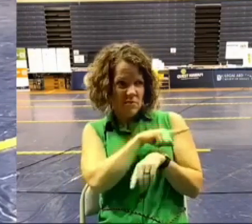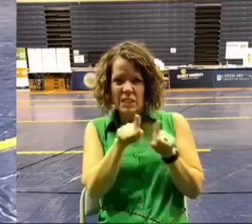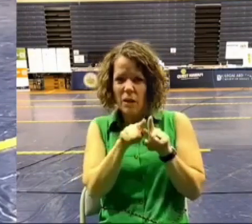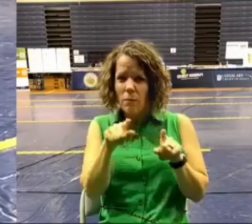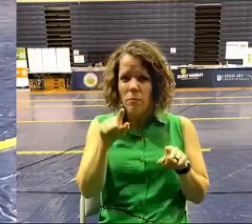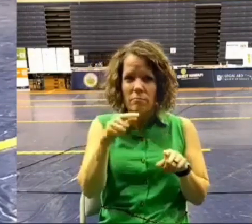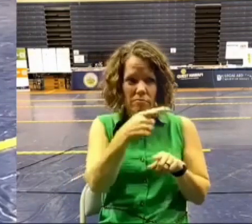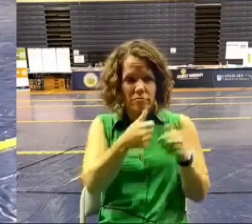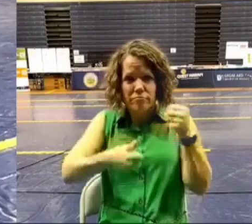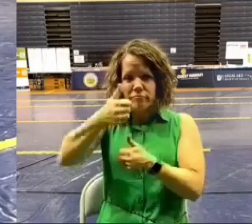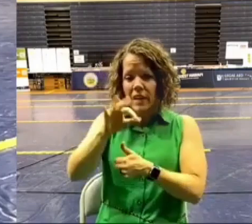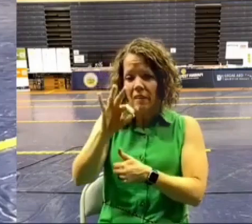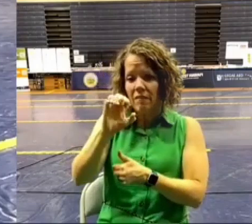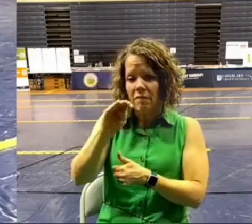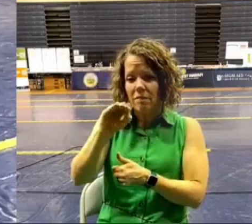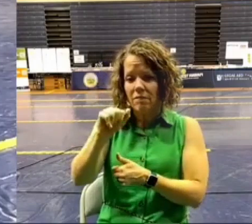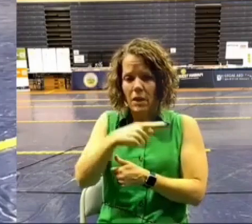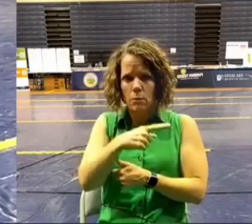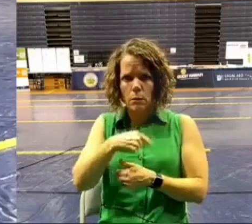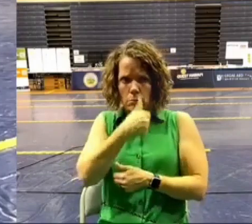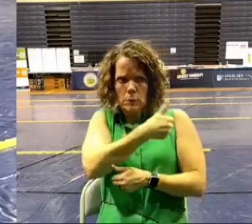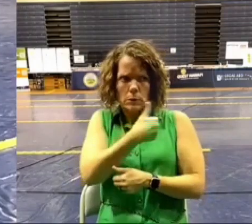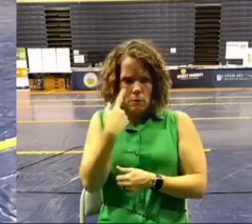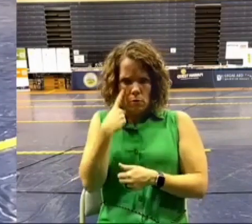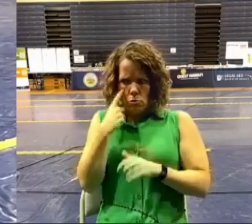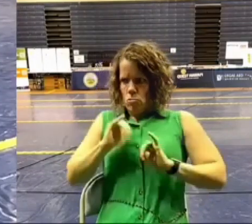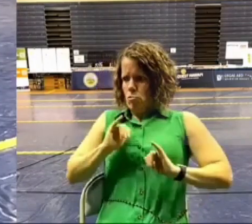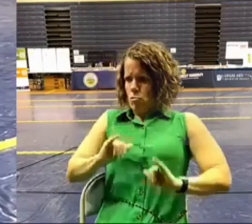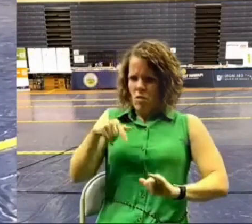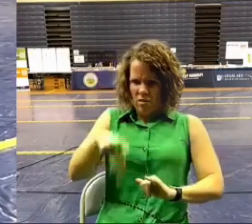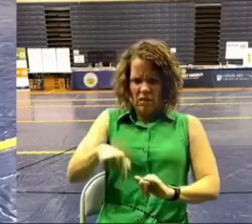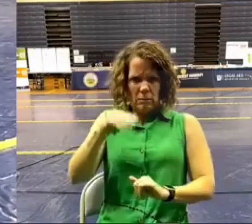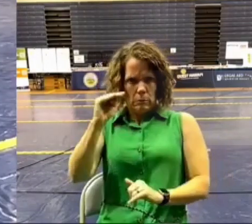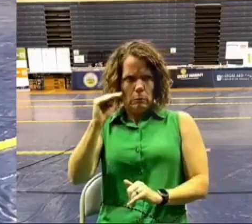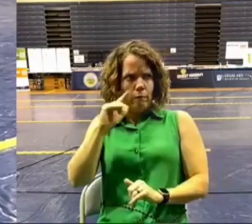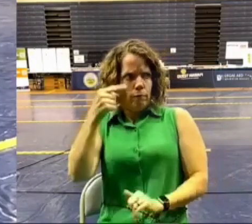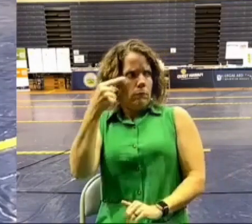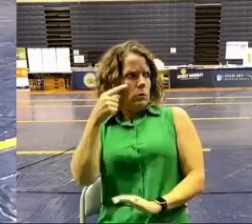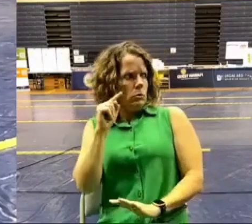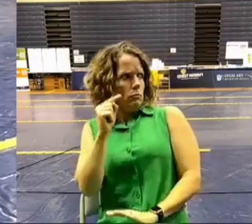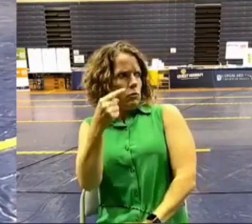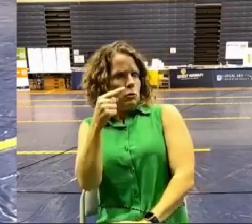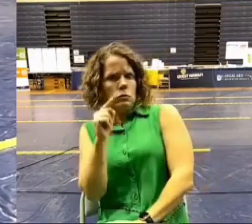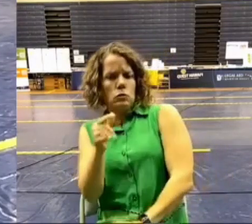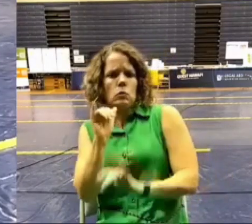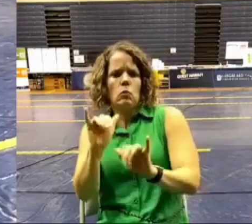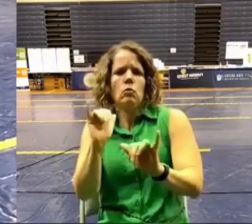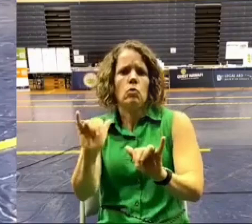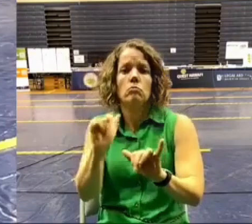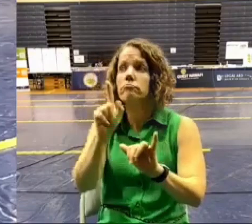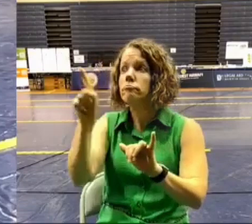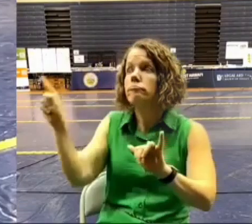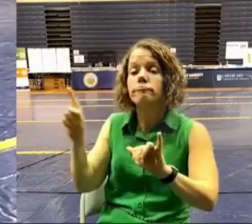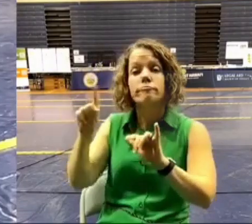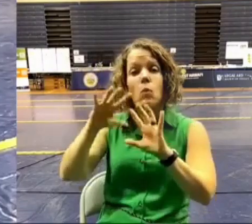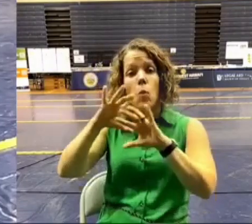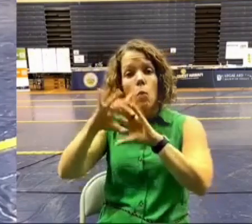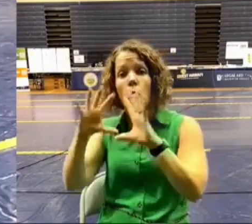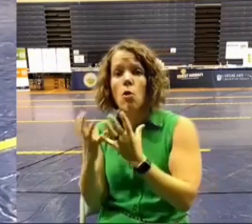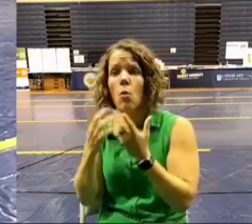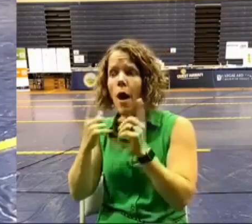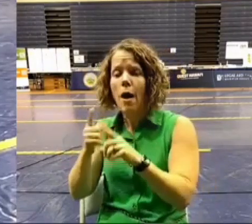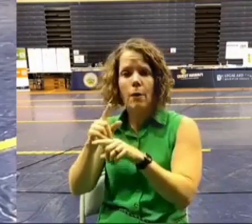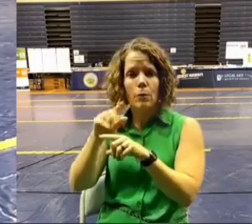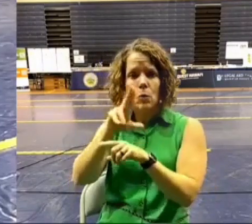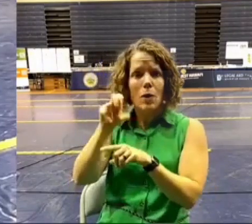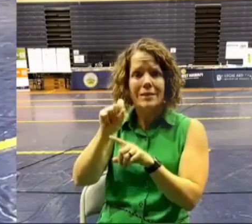has never seen anything like this before. No one. So we're you know, there's a lot of stuff happening. We're trying to apply things